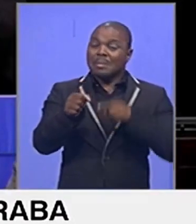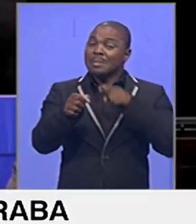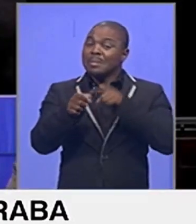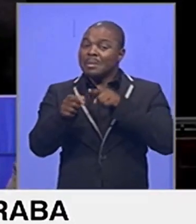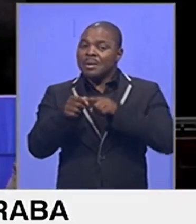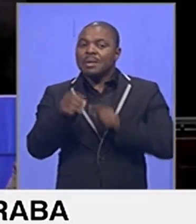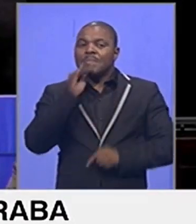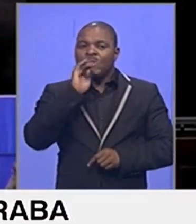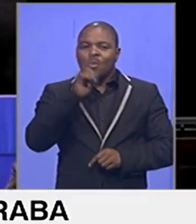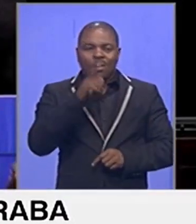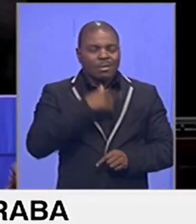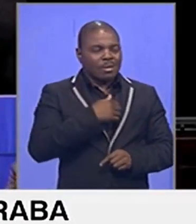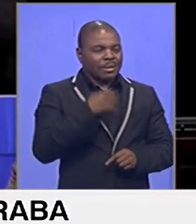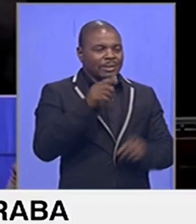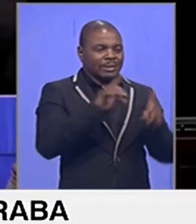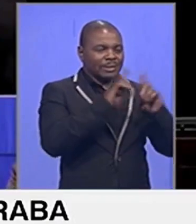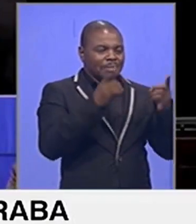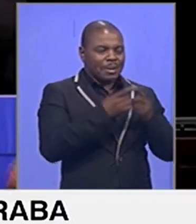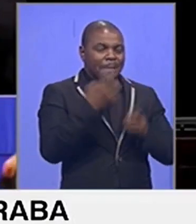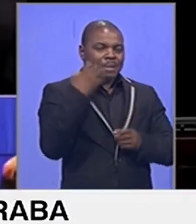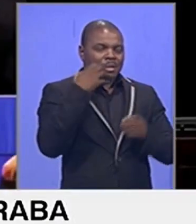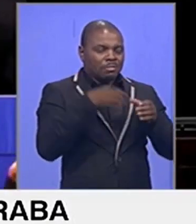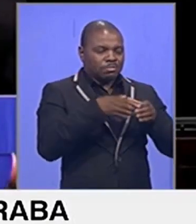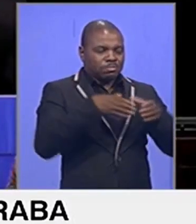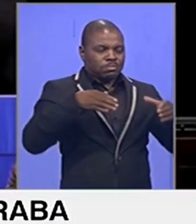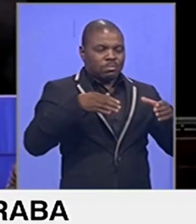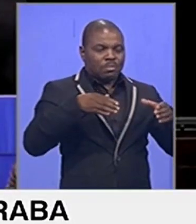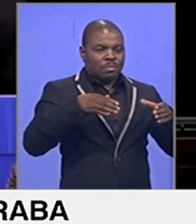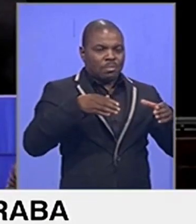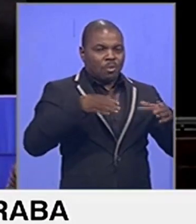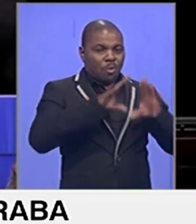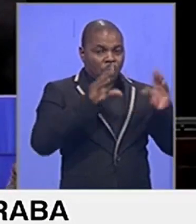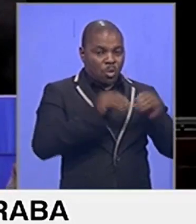increase the number of ministries to 29